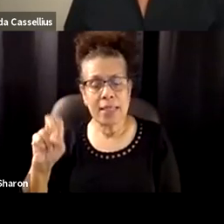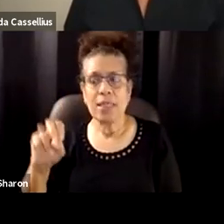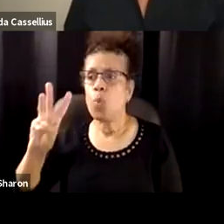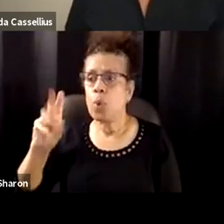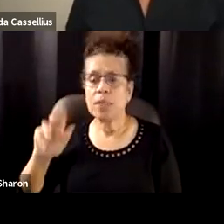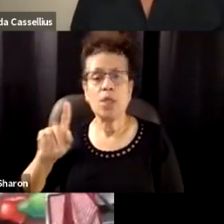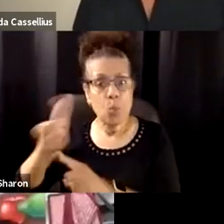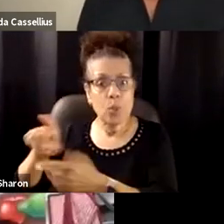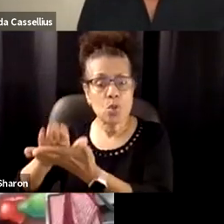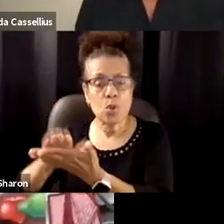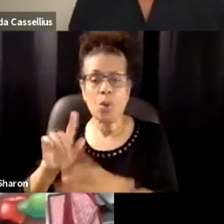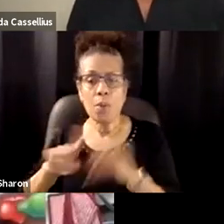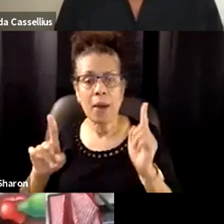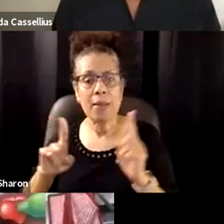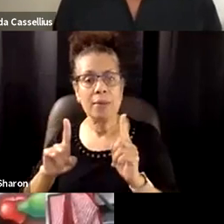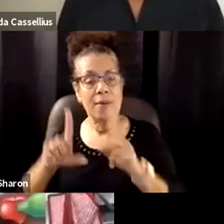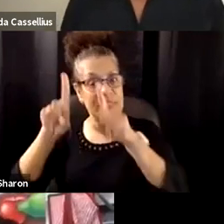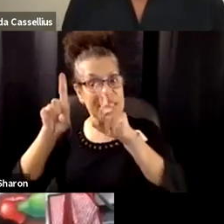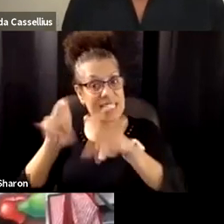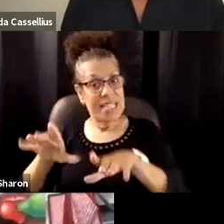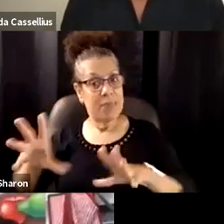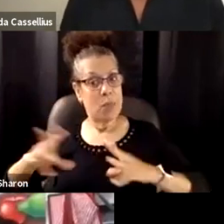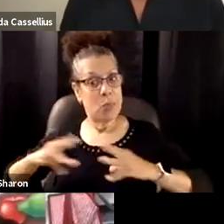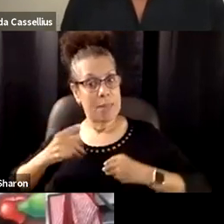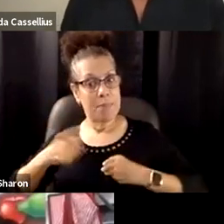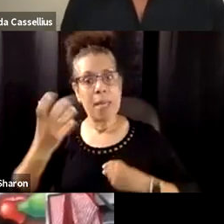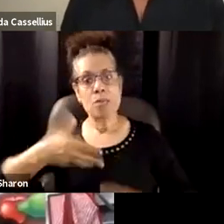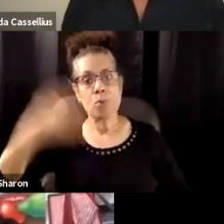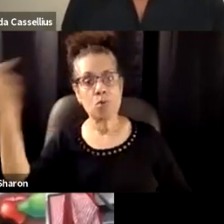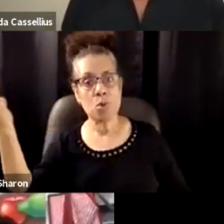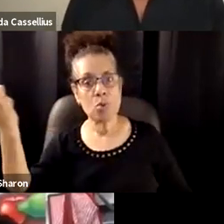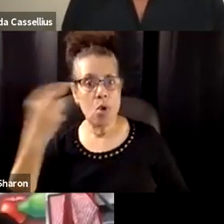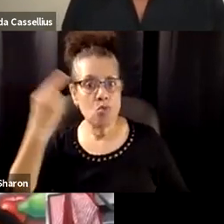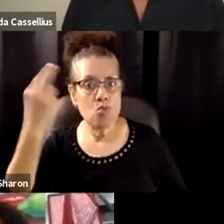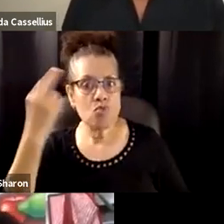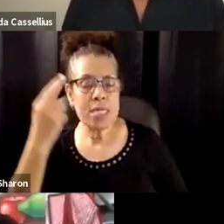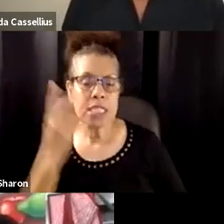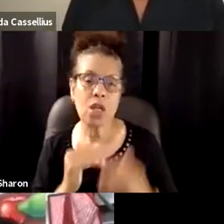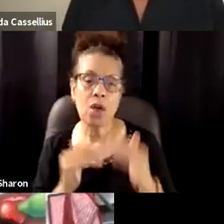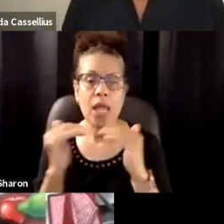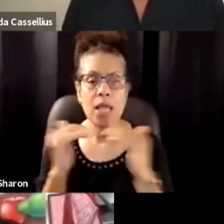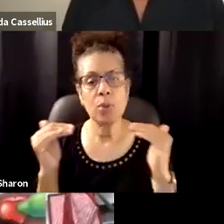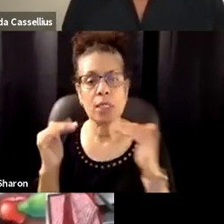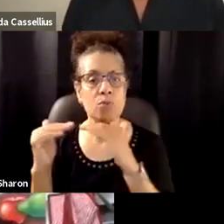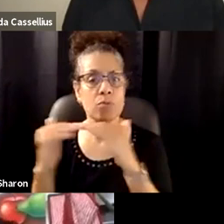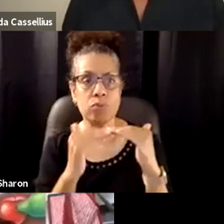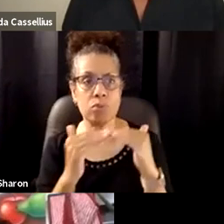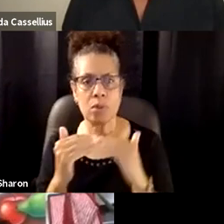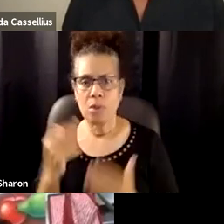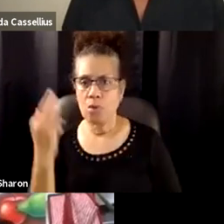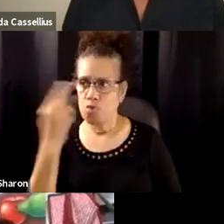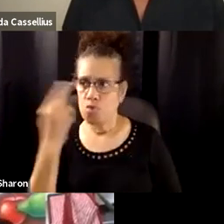only the exam that might have admitted him has been taken away for reasons of equity and equality reasons that i